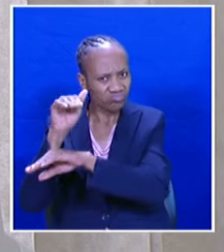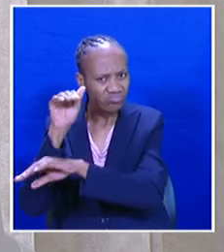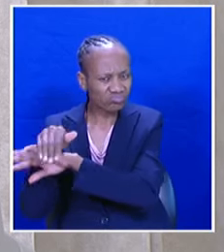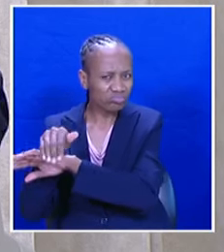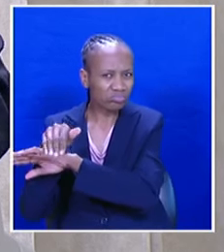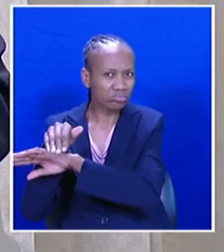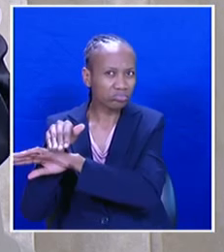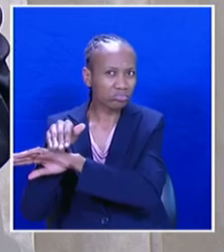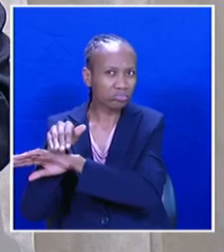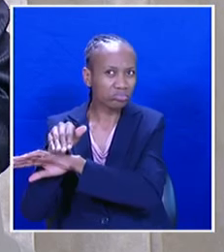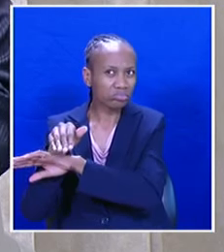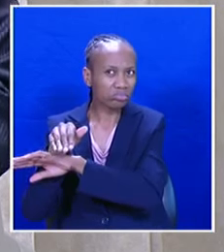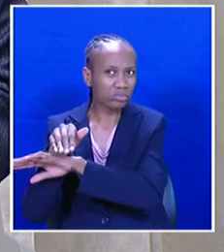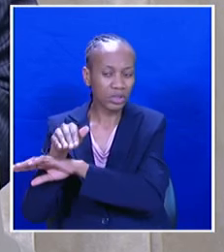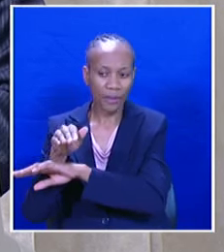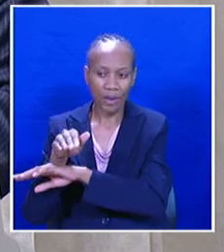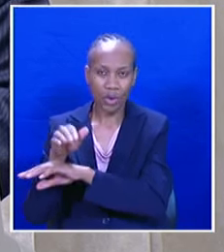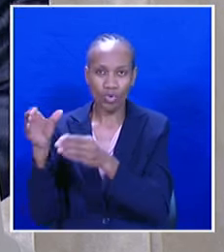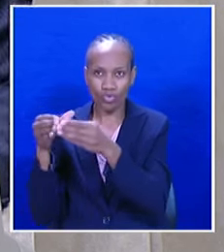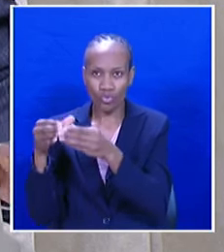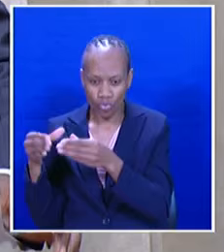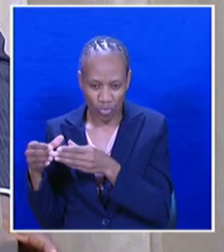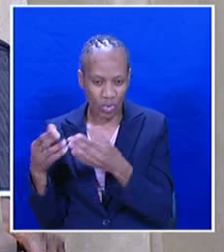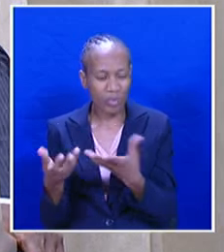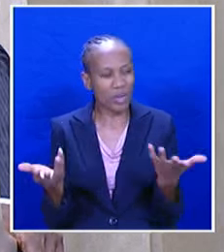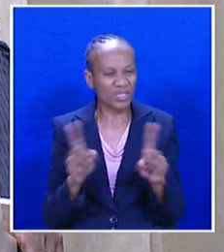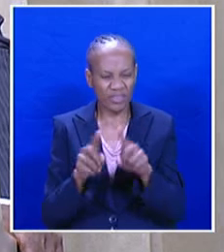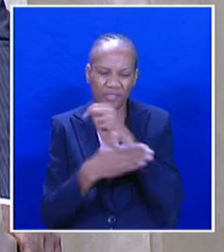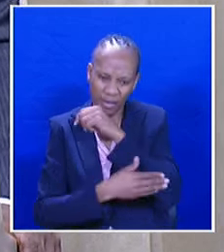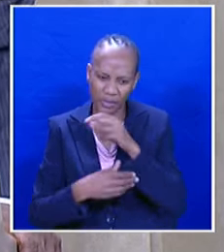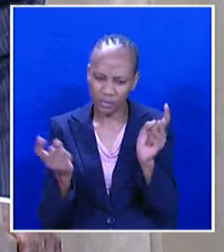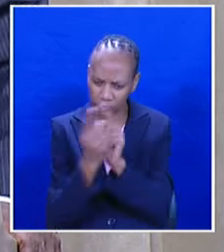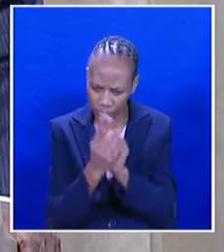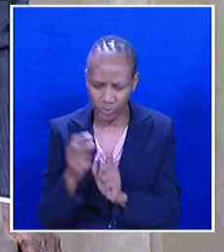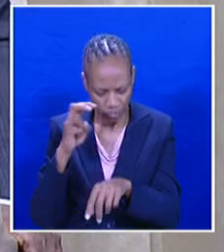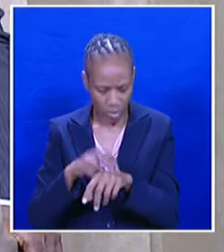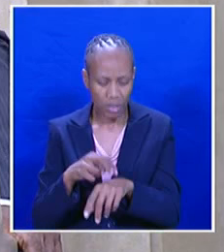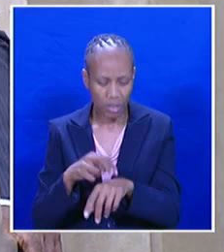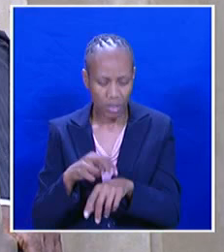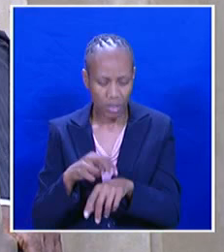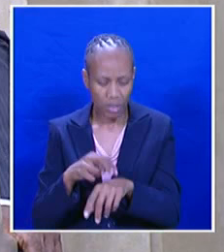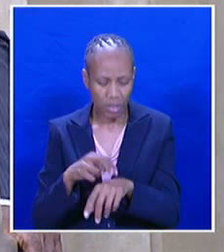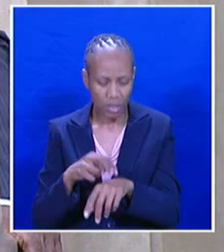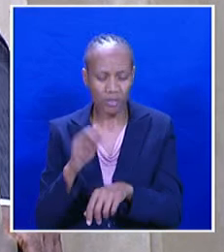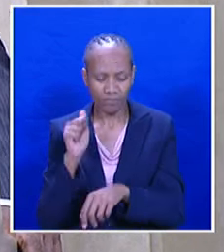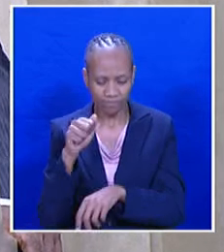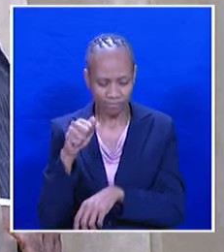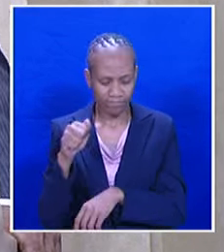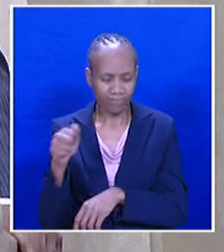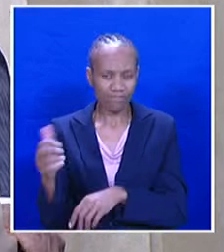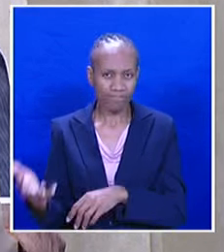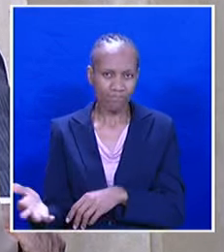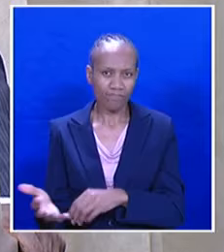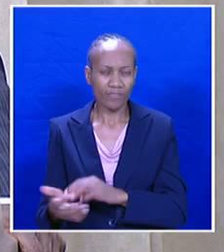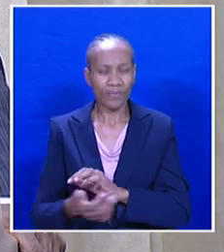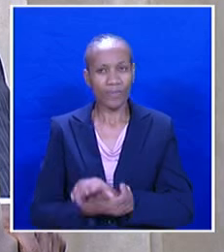players, countries included. We do need these to advance our